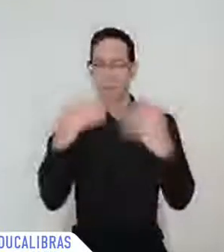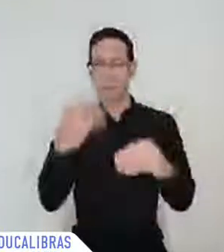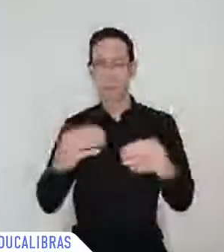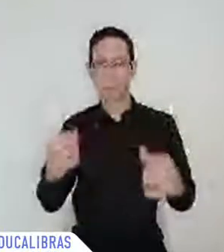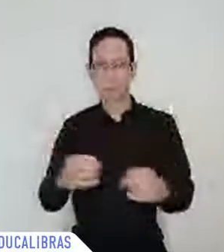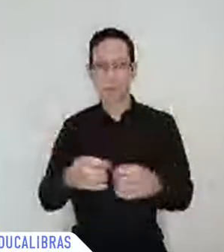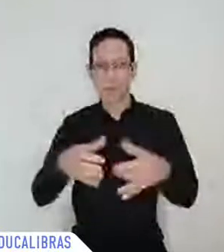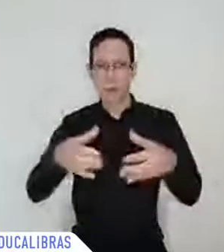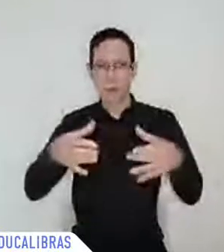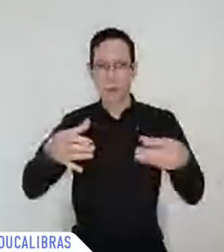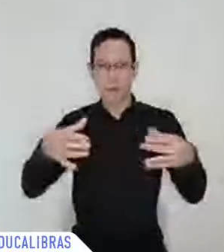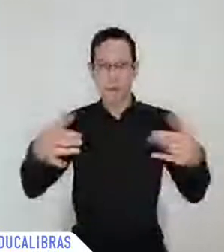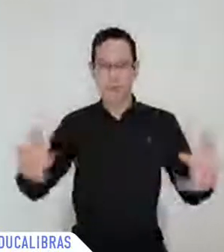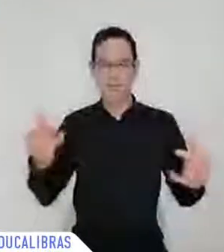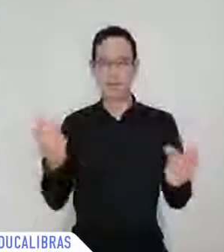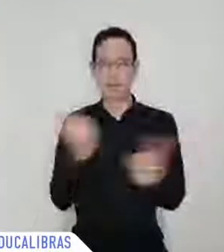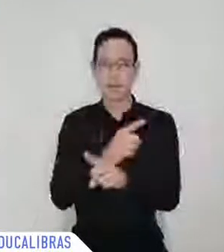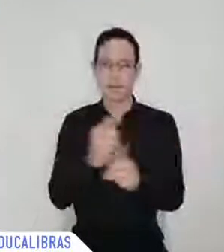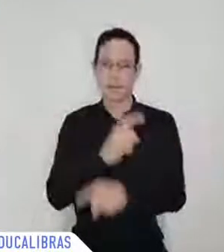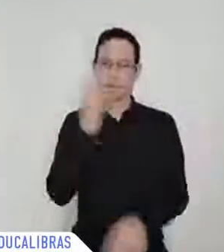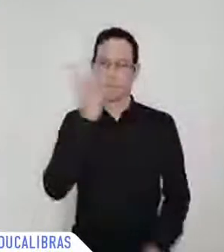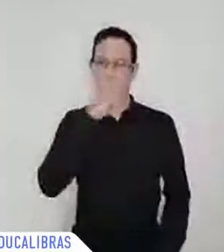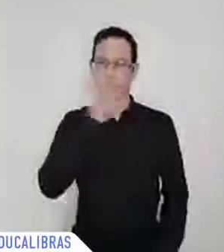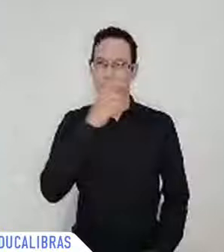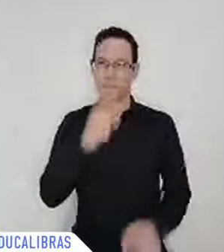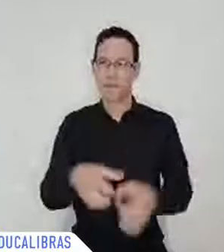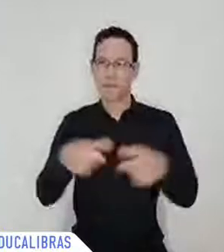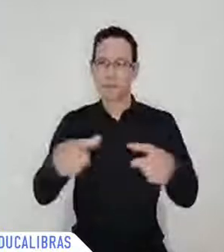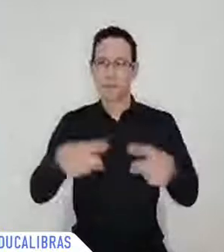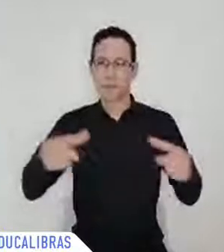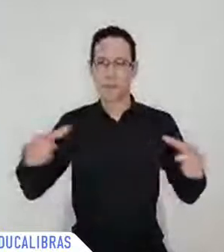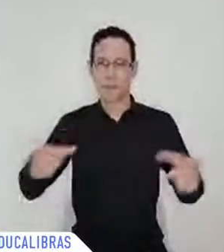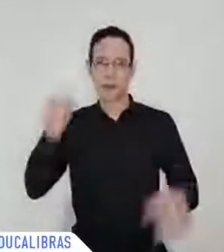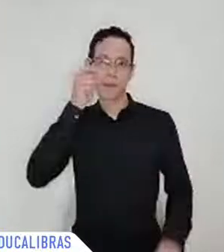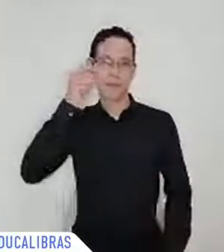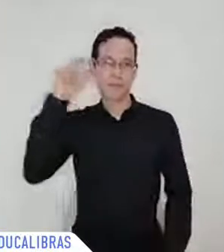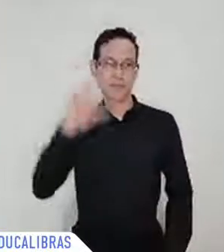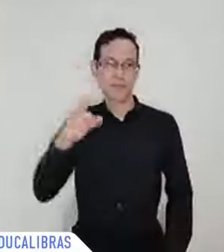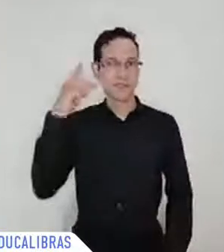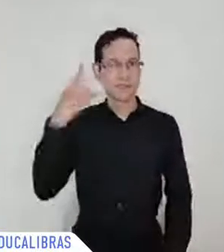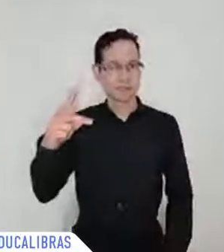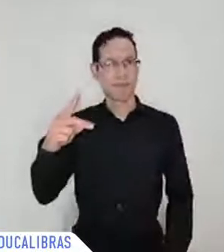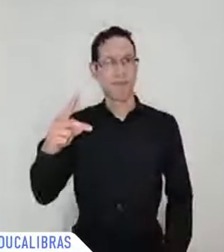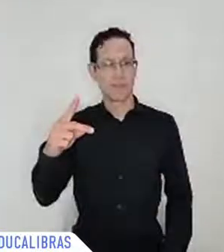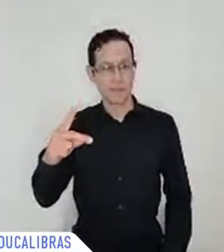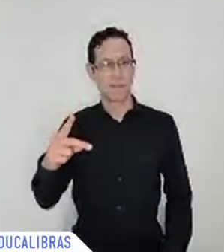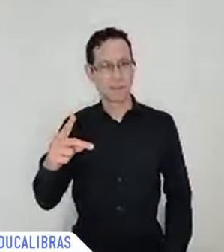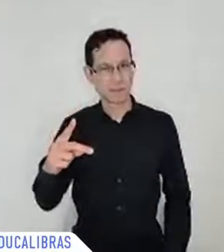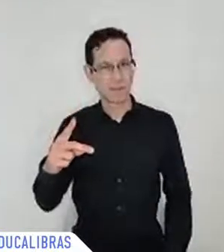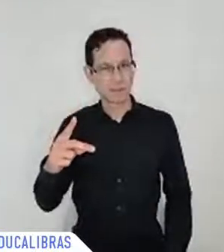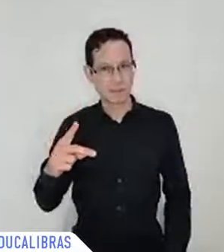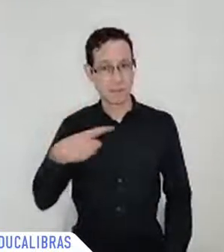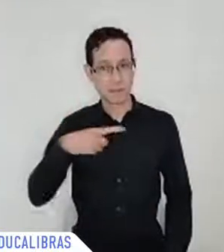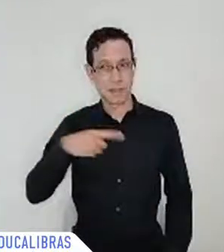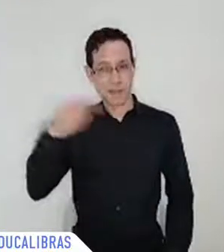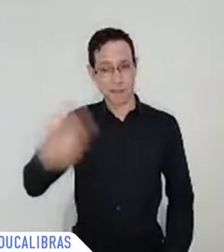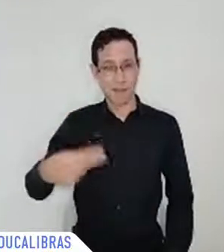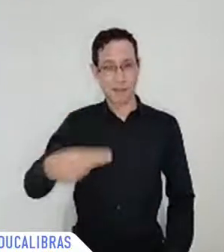specific areas in political structures, guided by